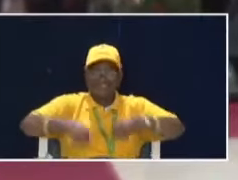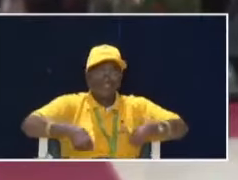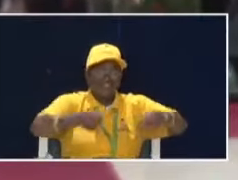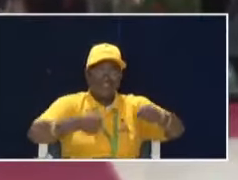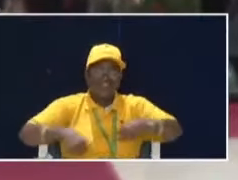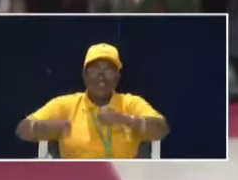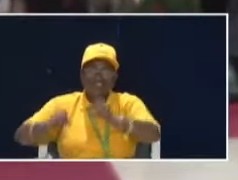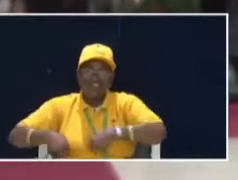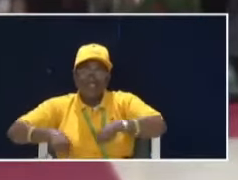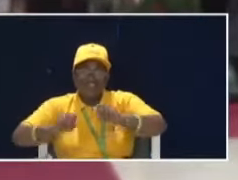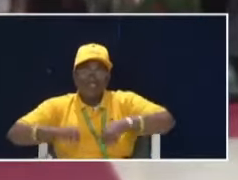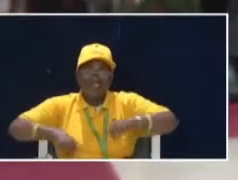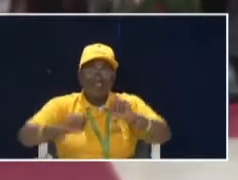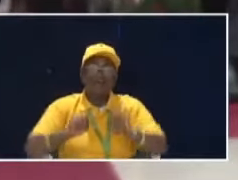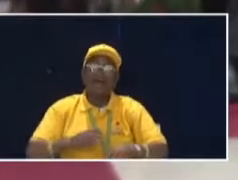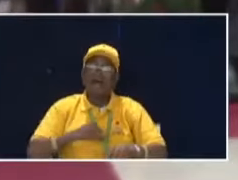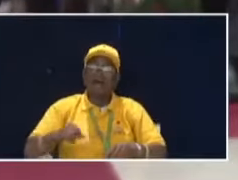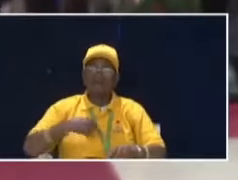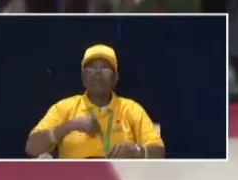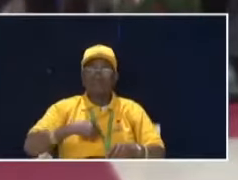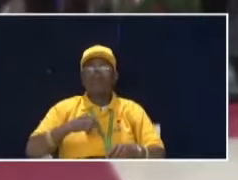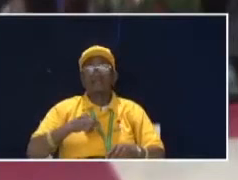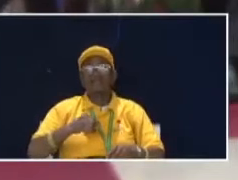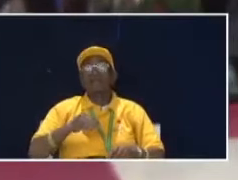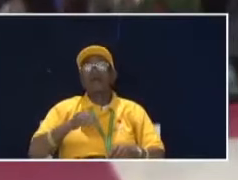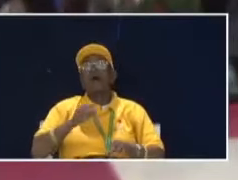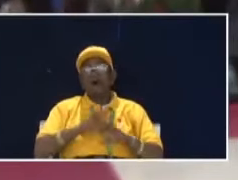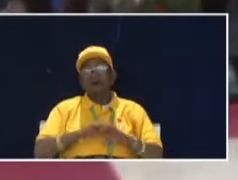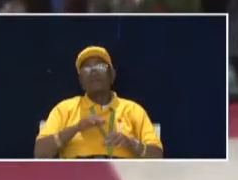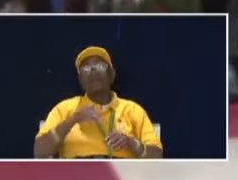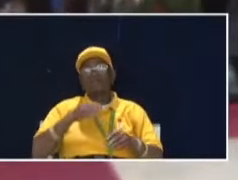And I was in my final year in the university.